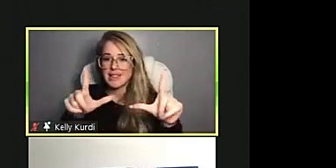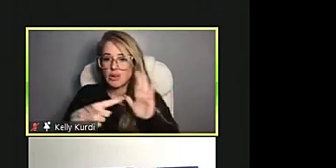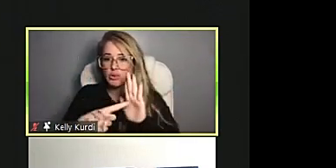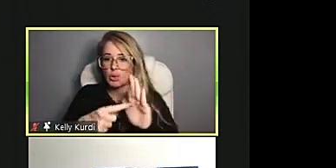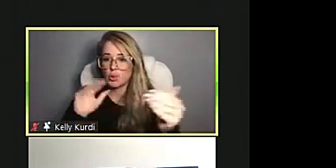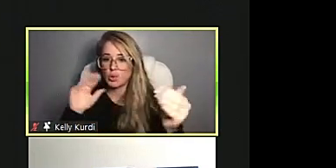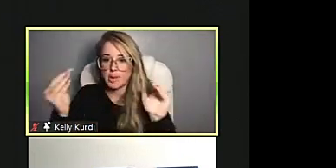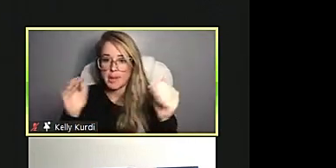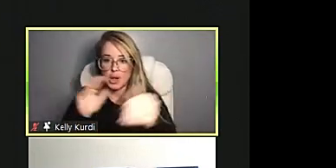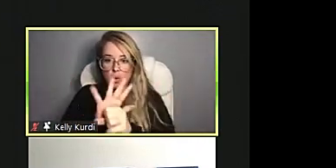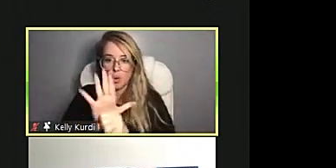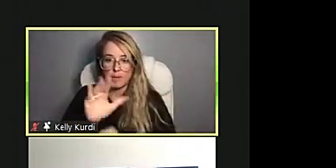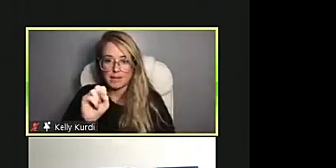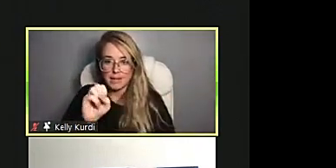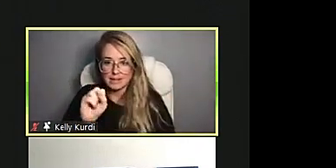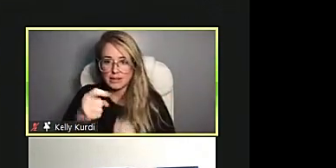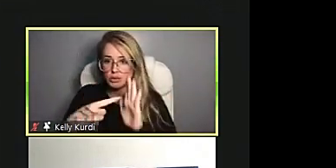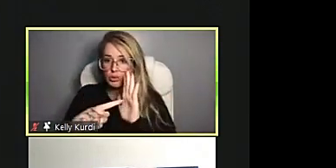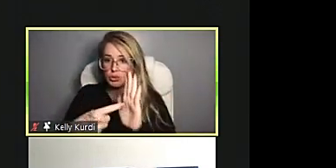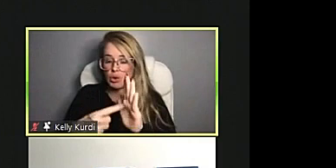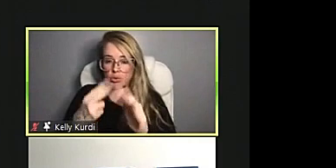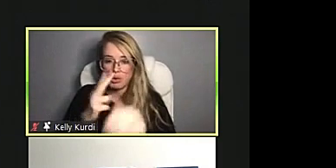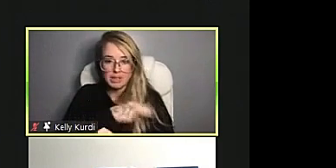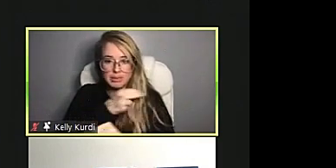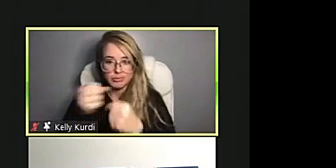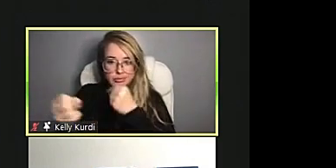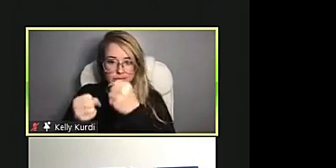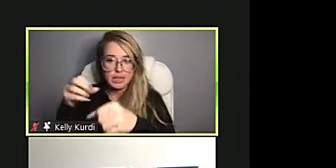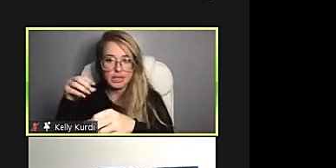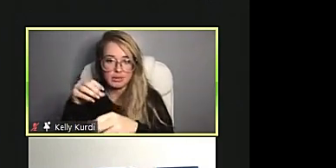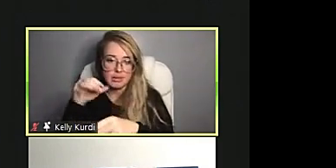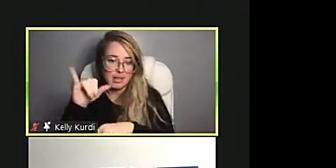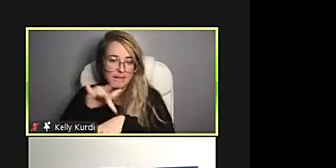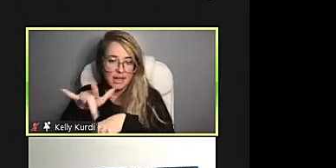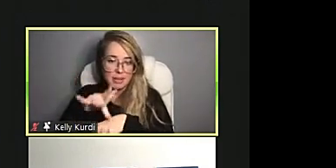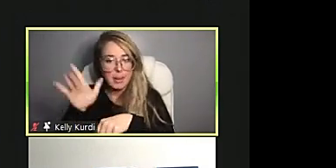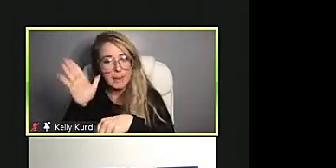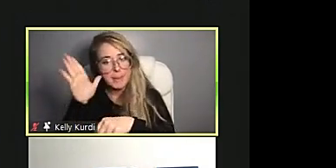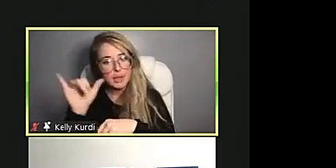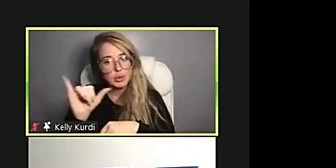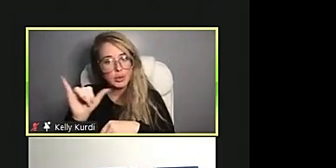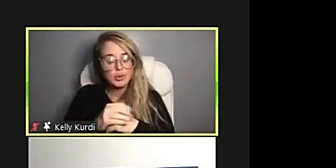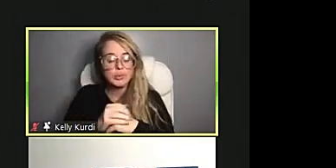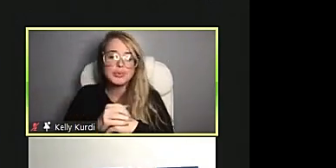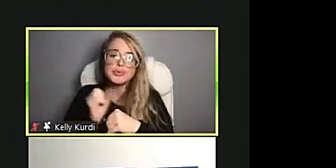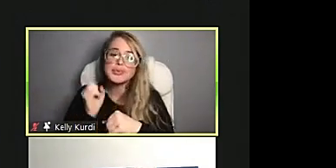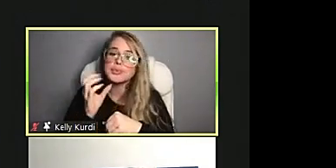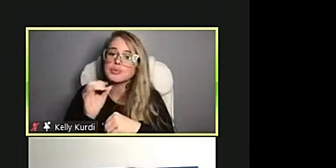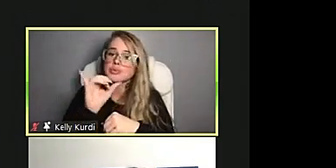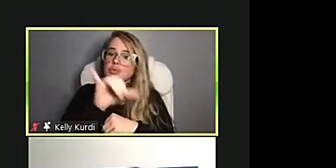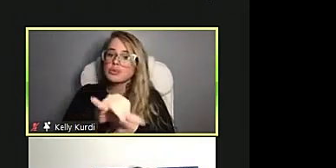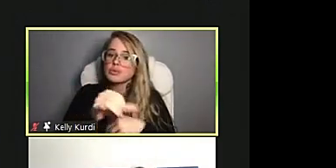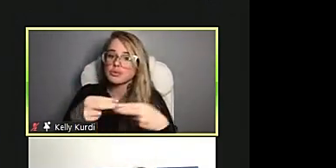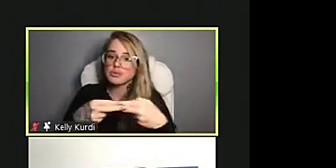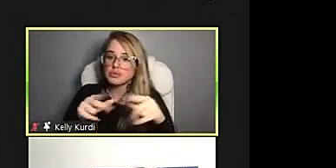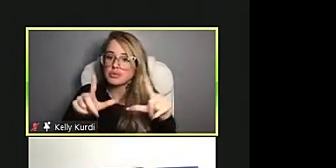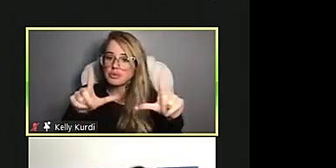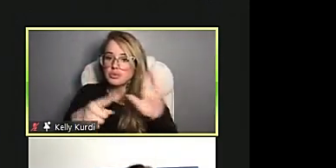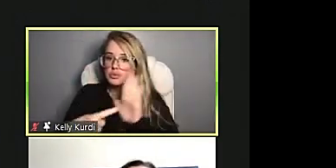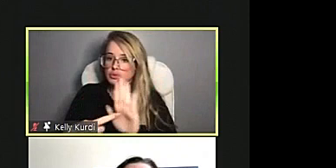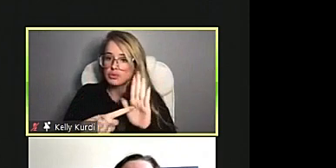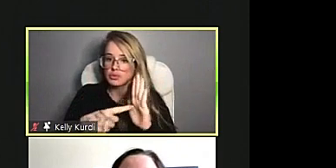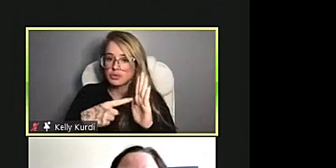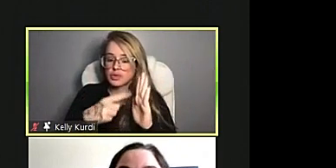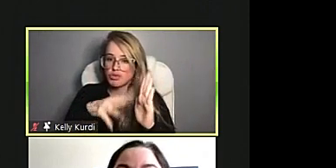and hospitalizations to the availability of hospital beds. And so on this slide, on this graph, what